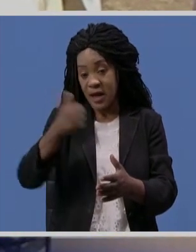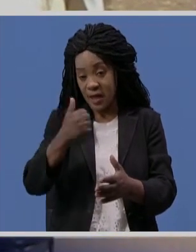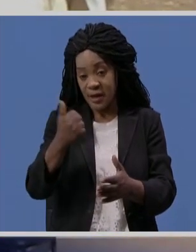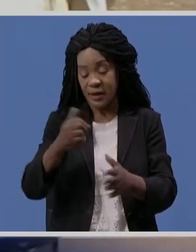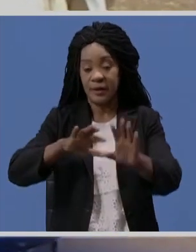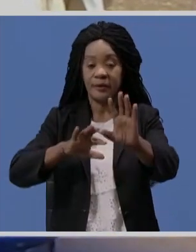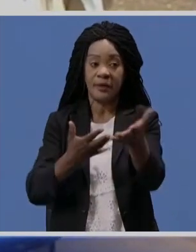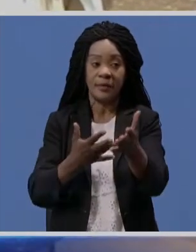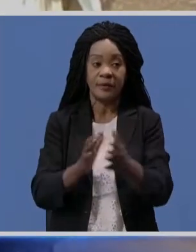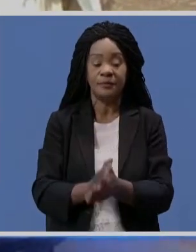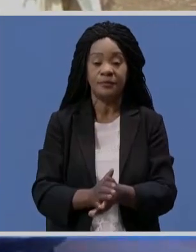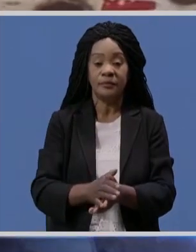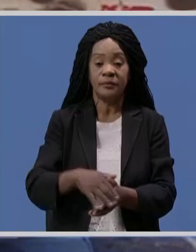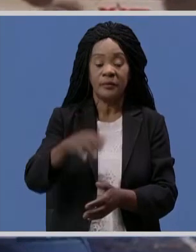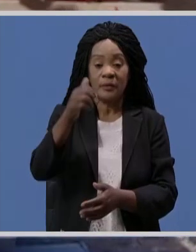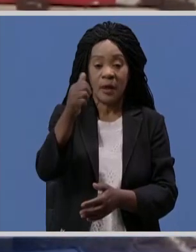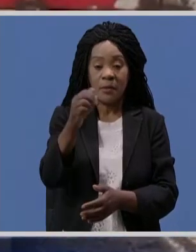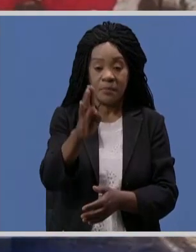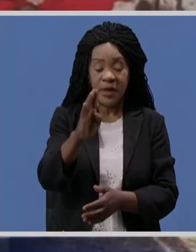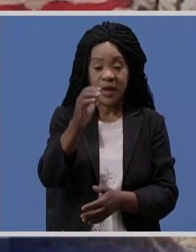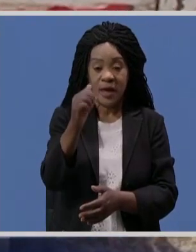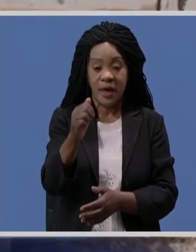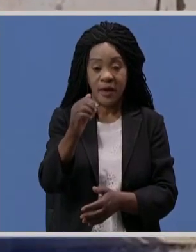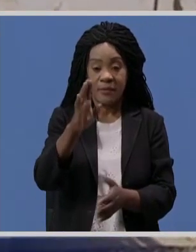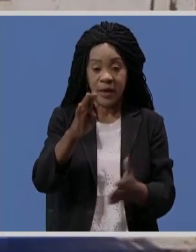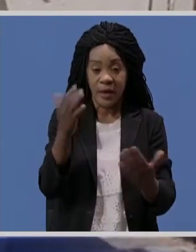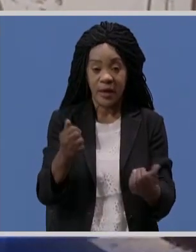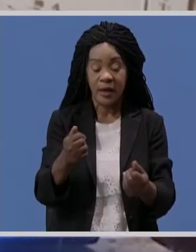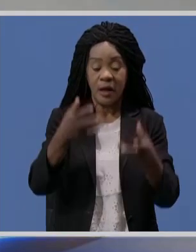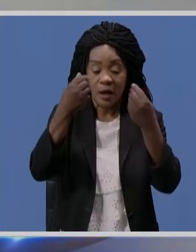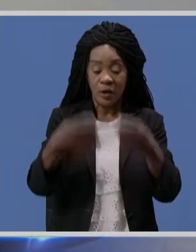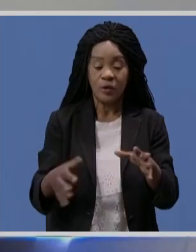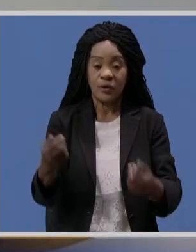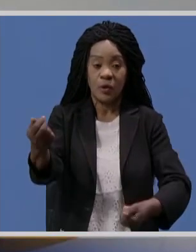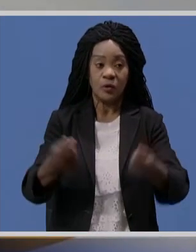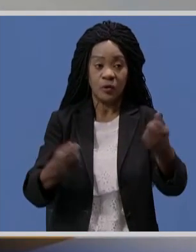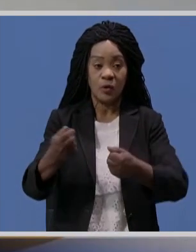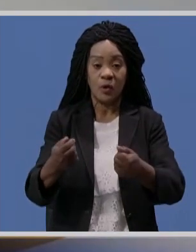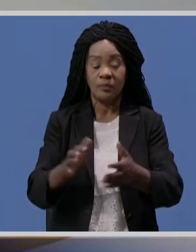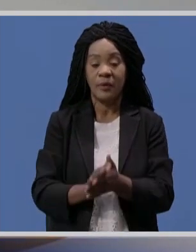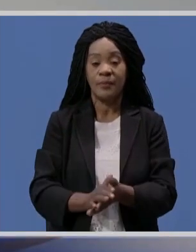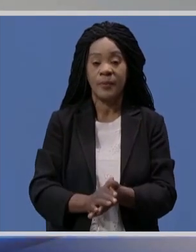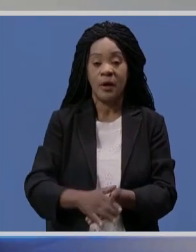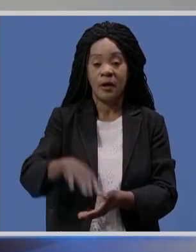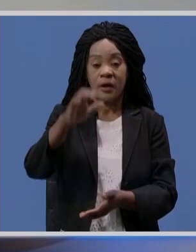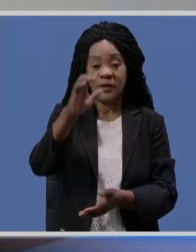yesterday when a light truck registration number BAB lost brakes and hit into a South African truck registration number